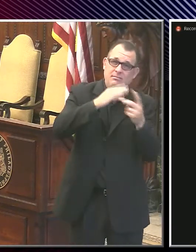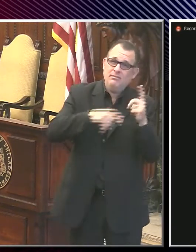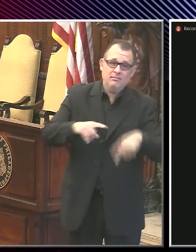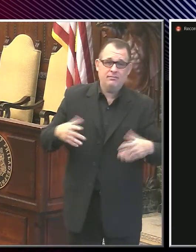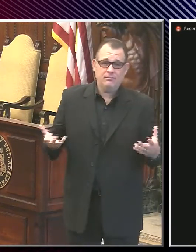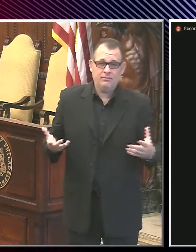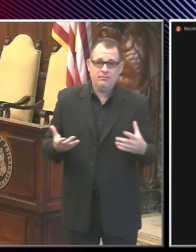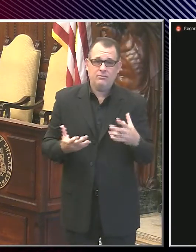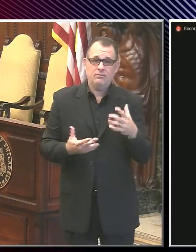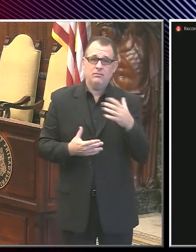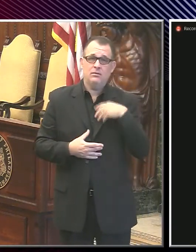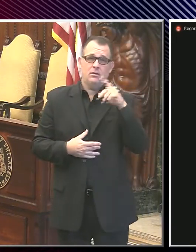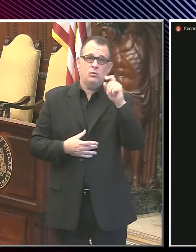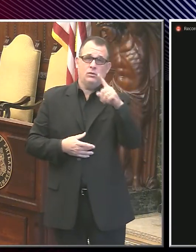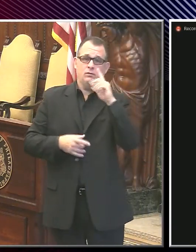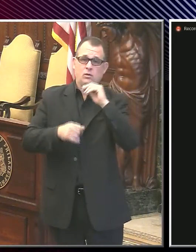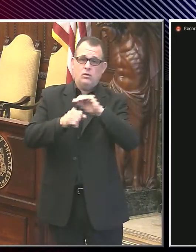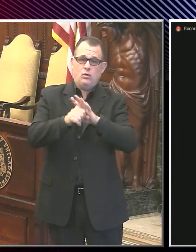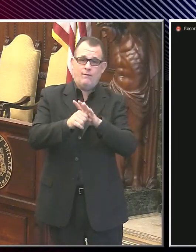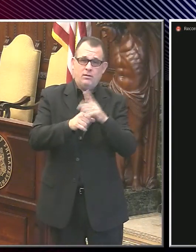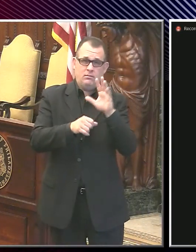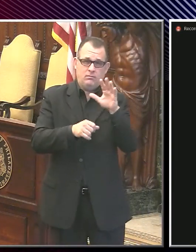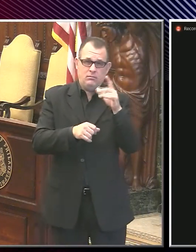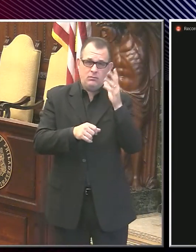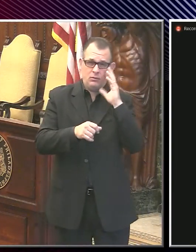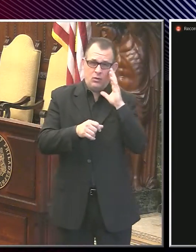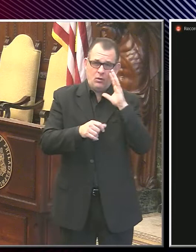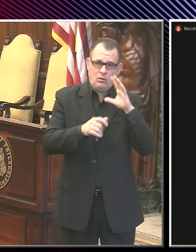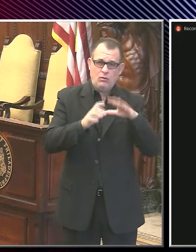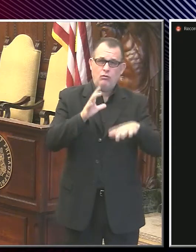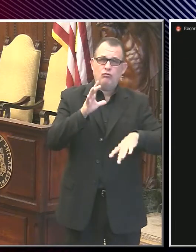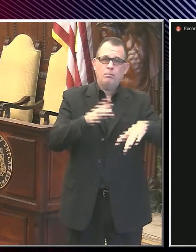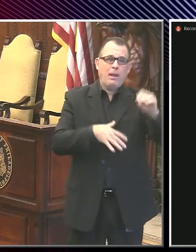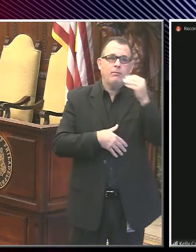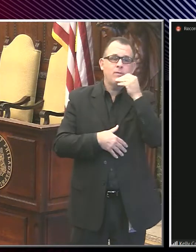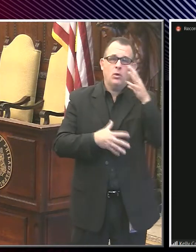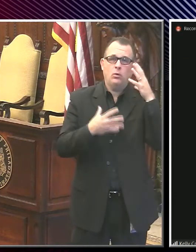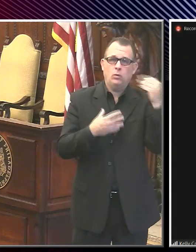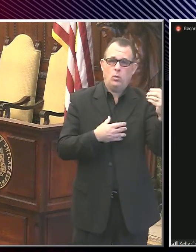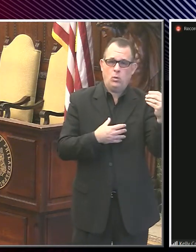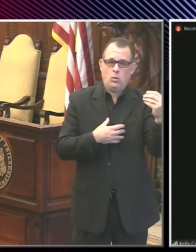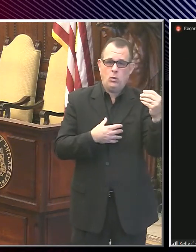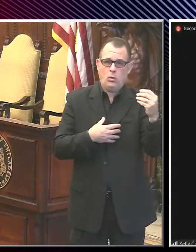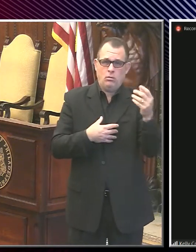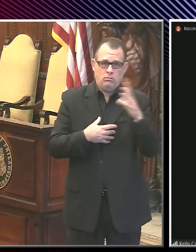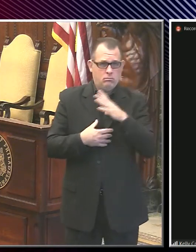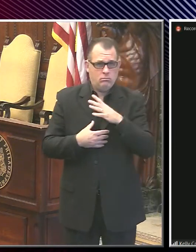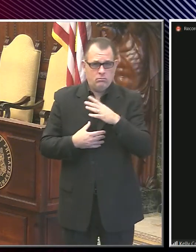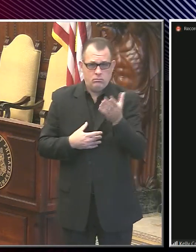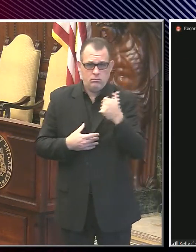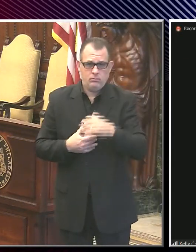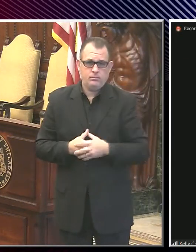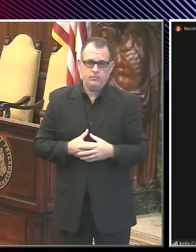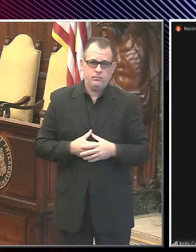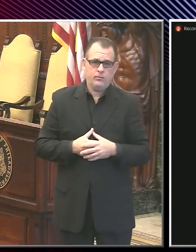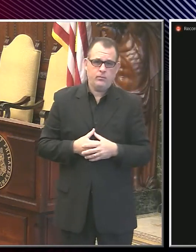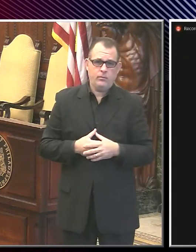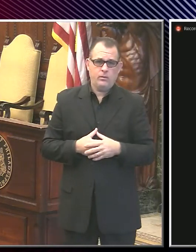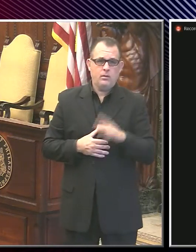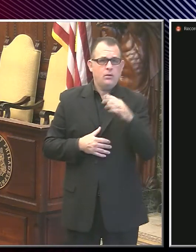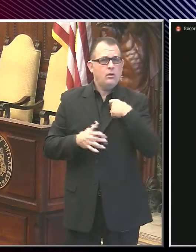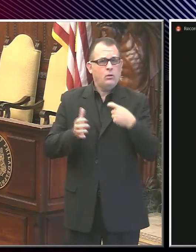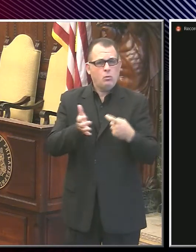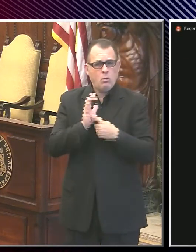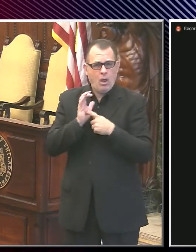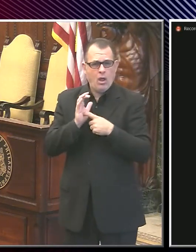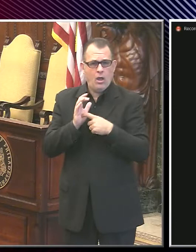about the food, the grab and go meals? Is that kosher? Sure. All right. So the requirement for parents